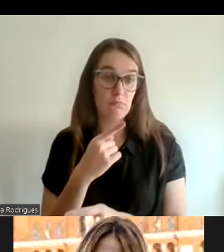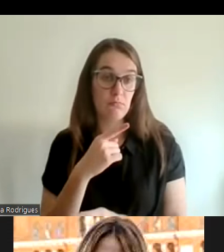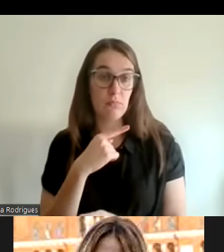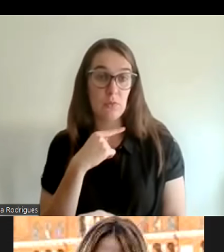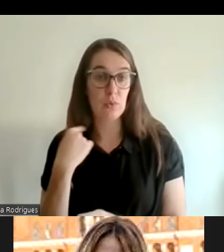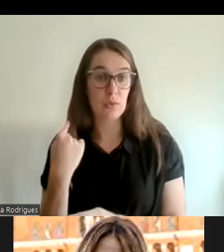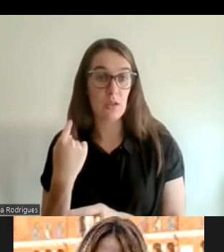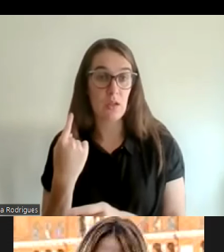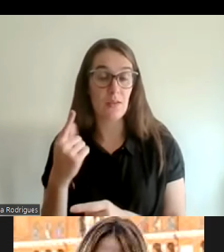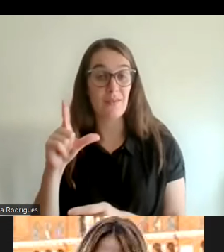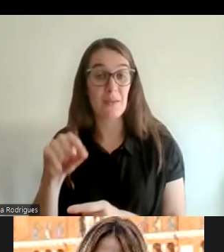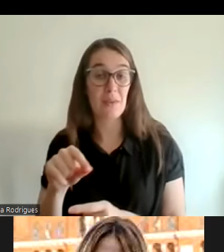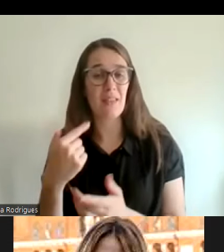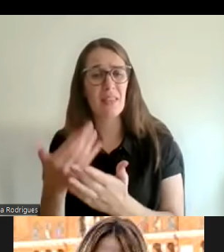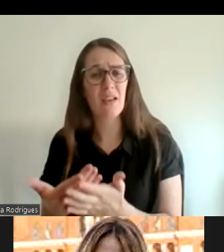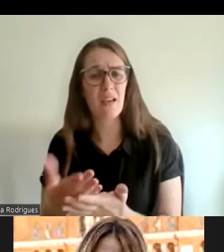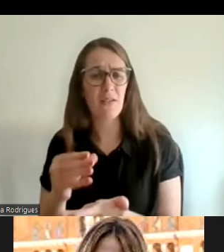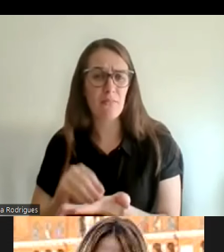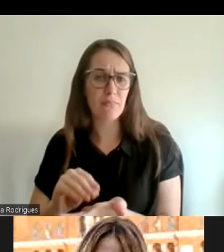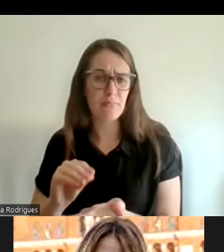their poverty,